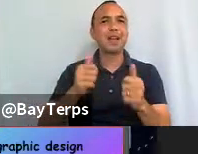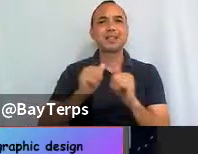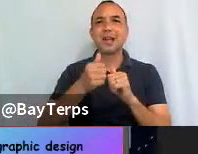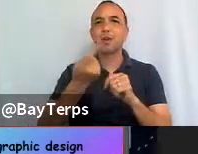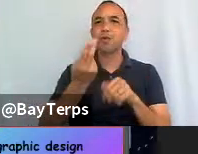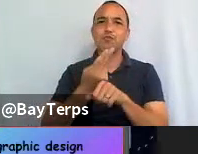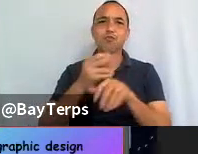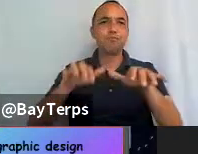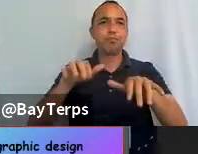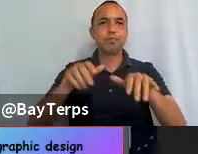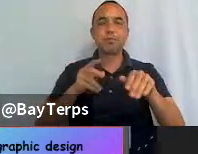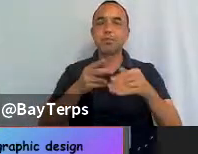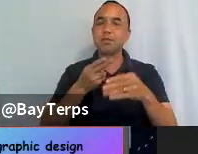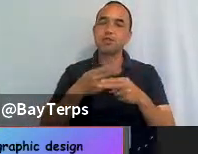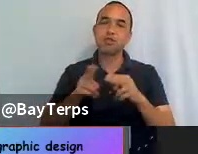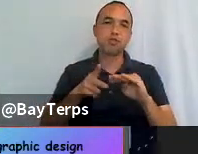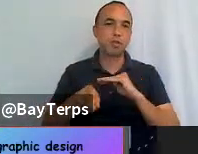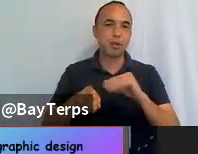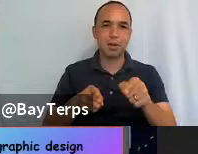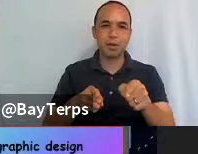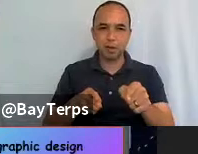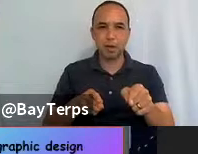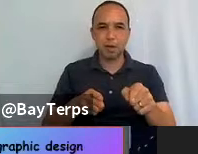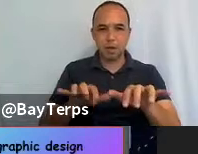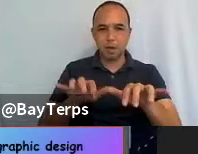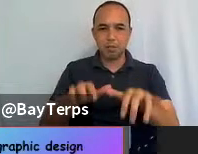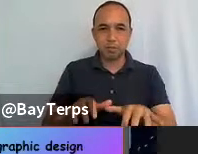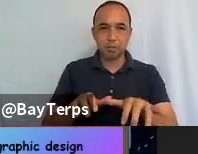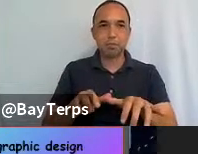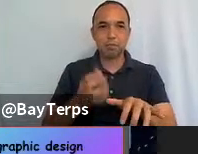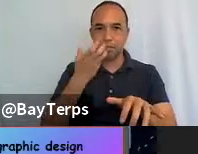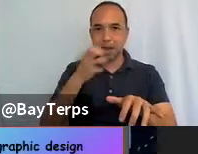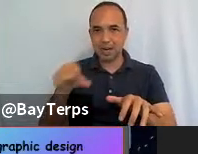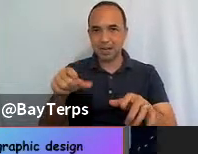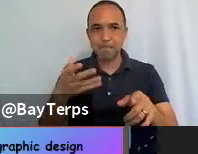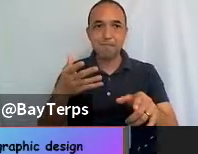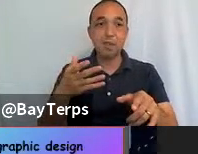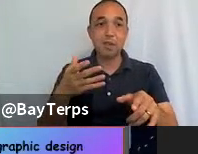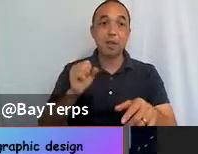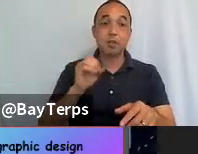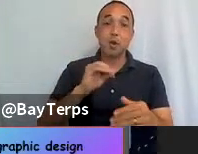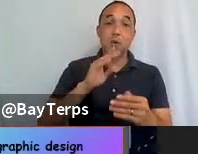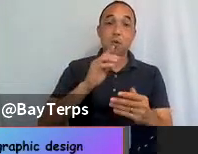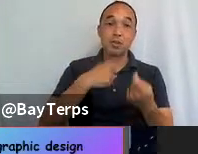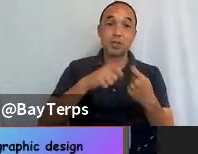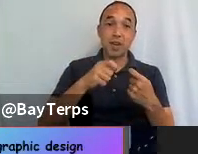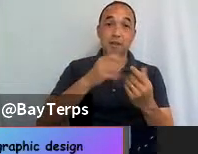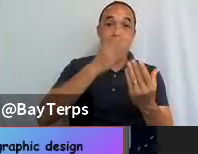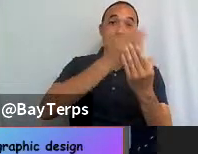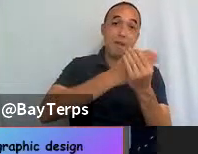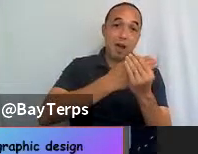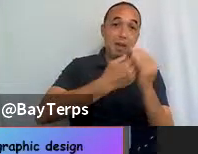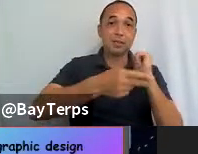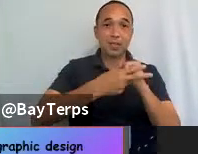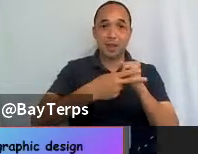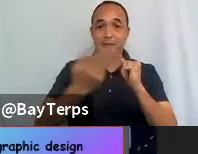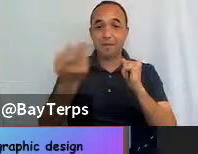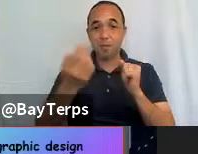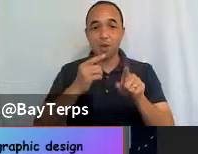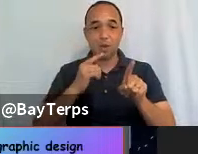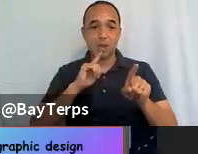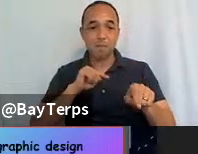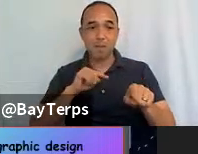keyboard shortcuts. So for example, instead of going File, Save, you would just do Command